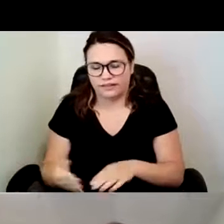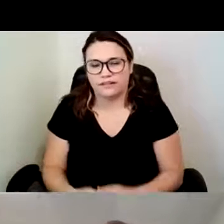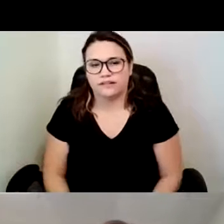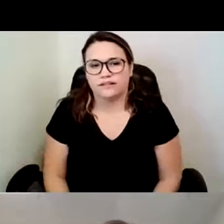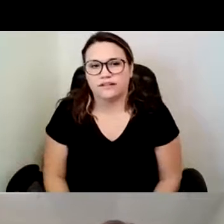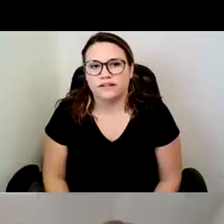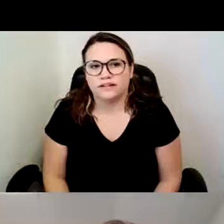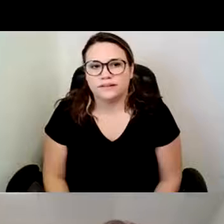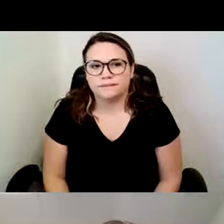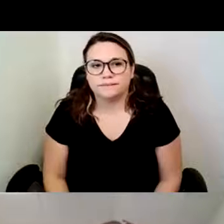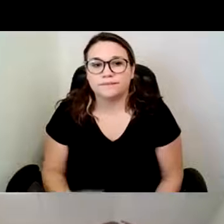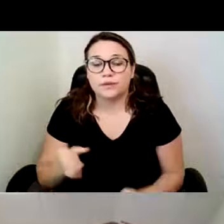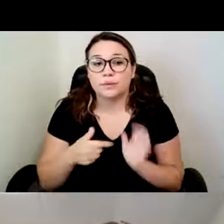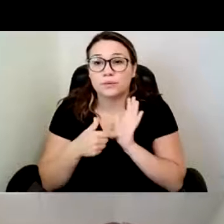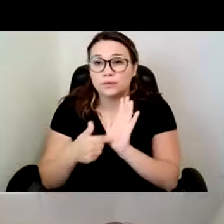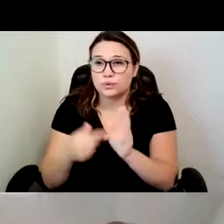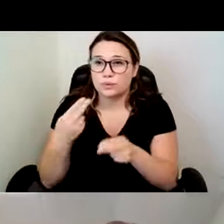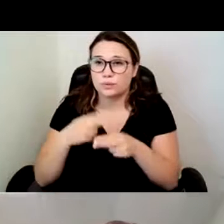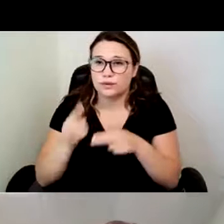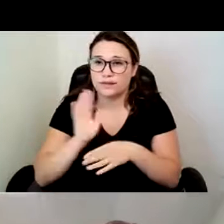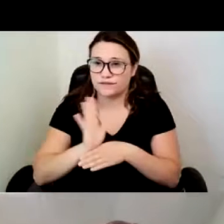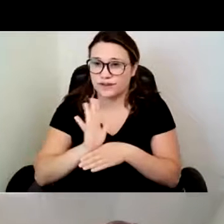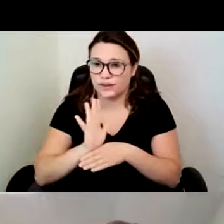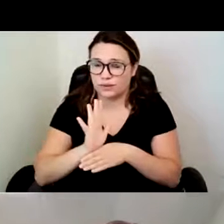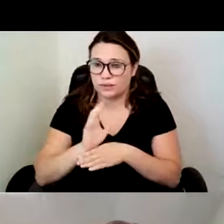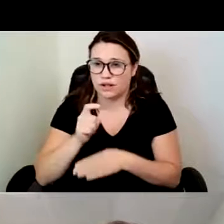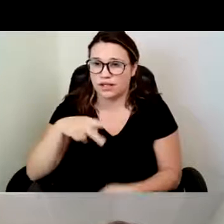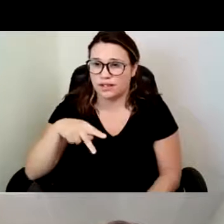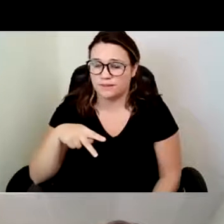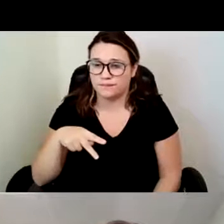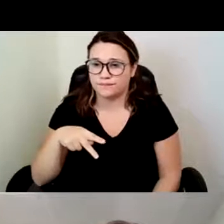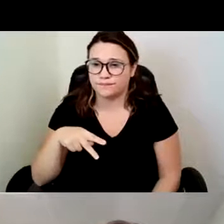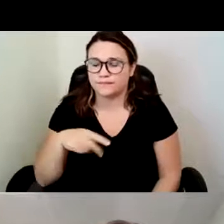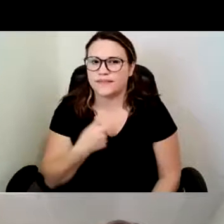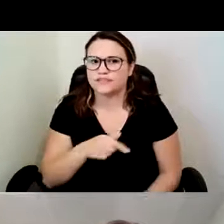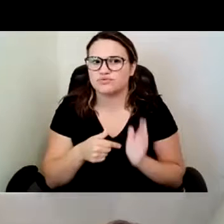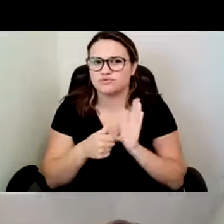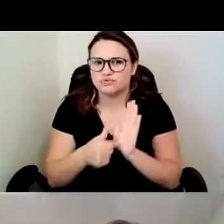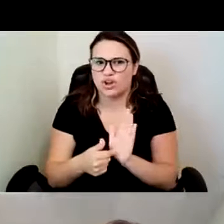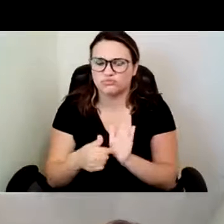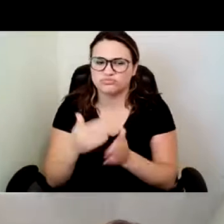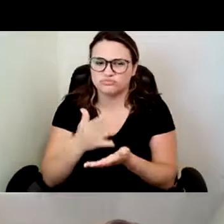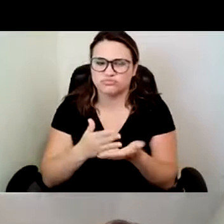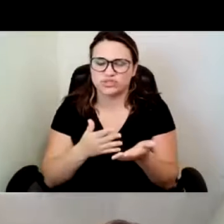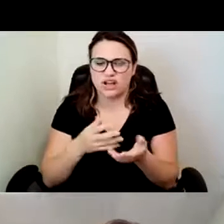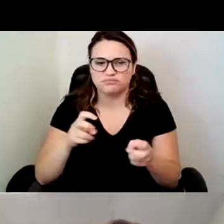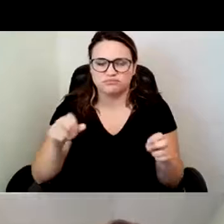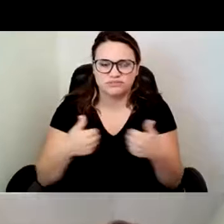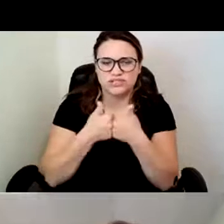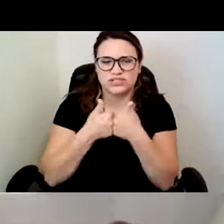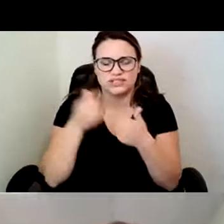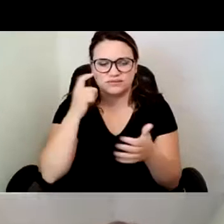So I want to show you a brief video clip that demonstrates some of the challenges in recognizing substance misuse in older